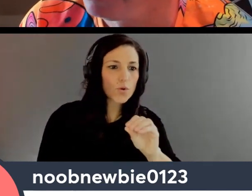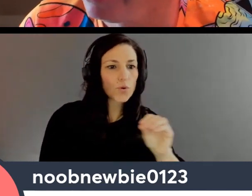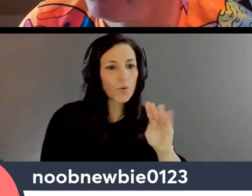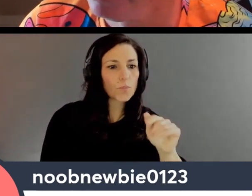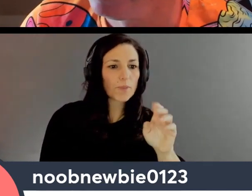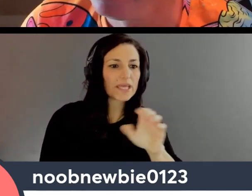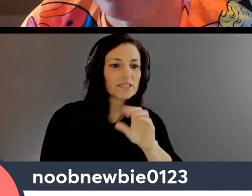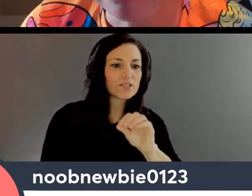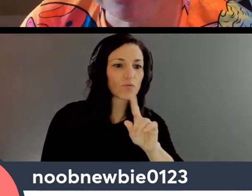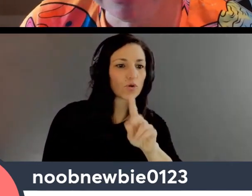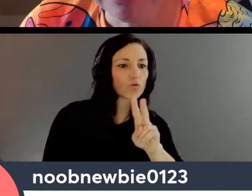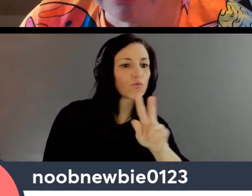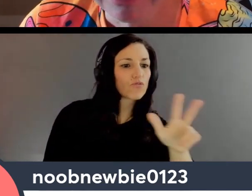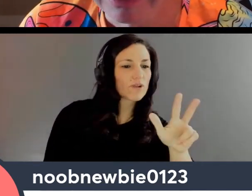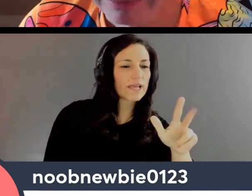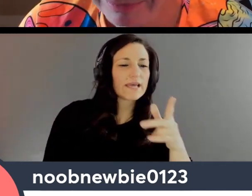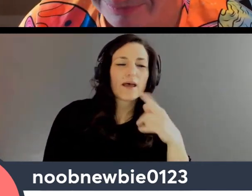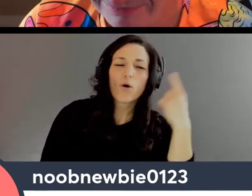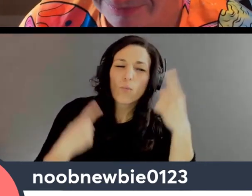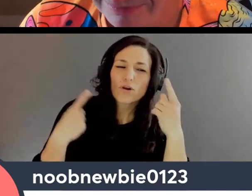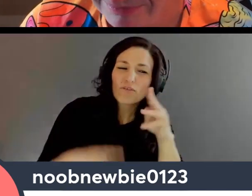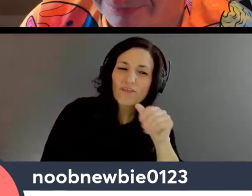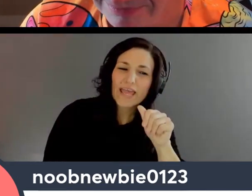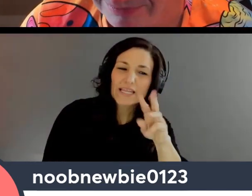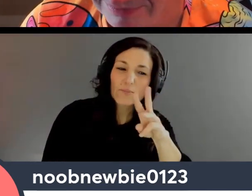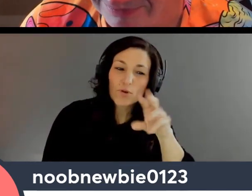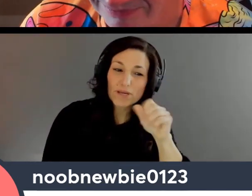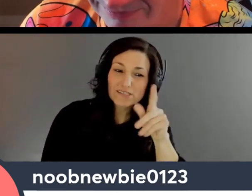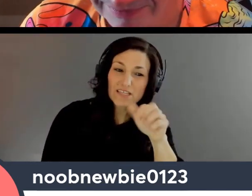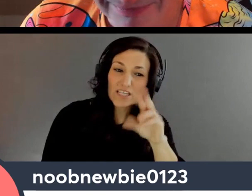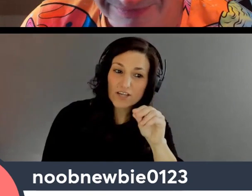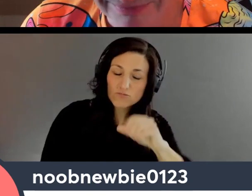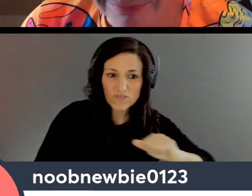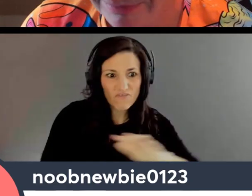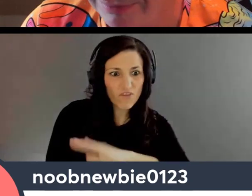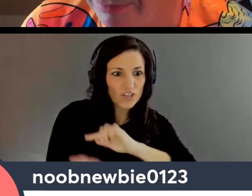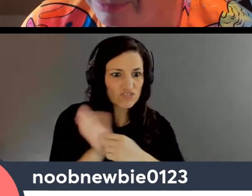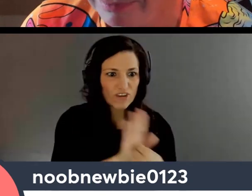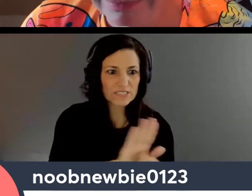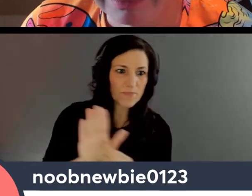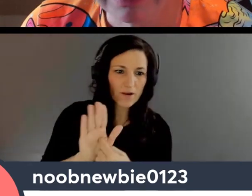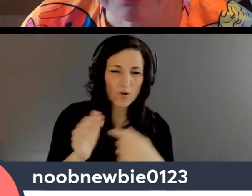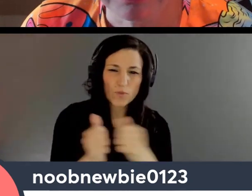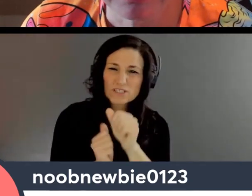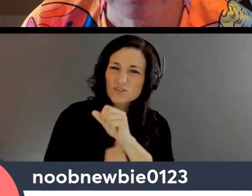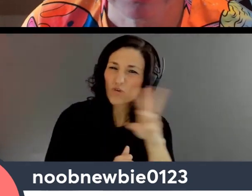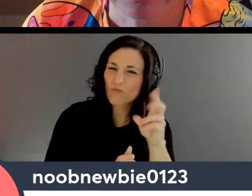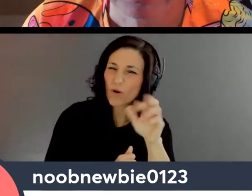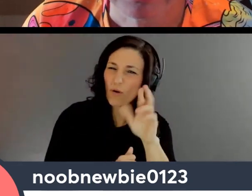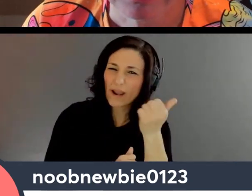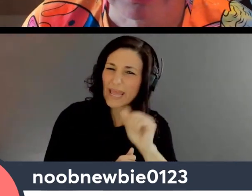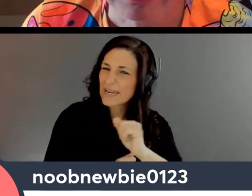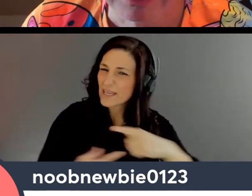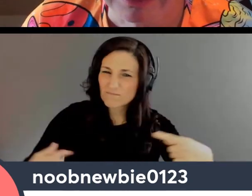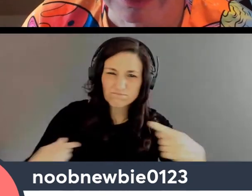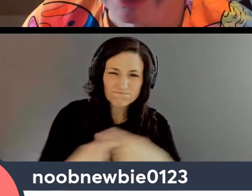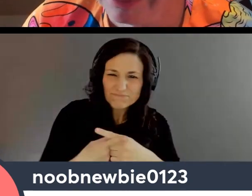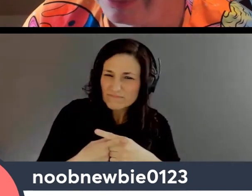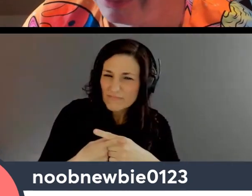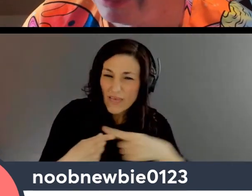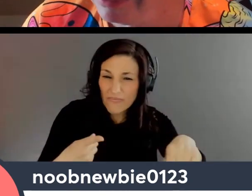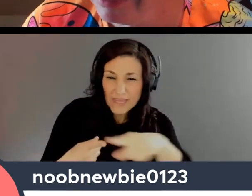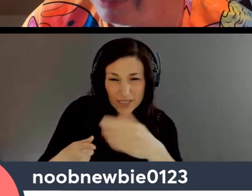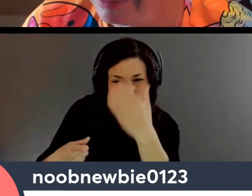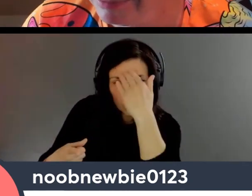newbie0123. He said, is AWS Nitro, is it completely transparent to the software, right? Or are there any potential conflicts that they might need to worry about or be aware of? I